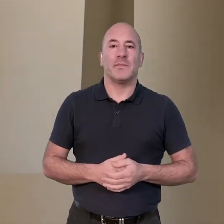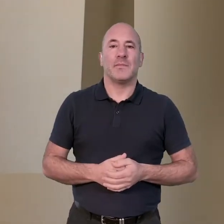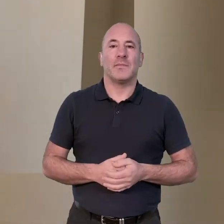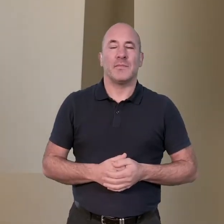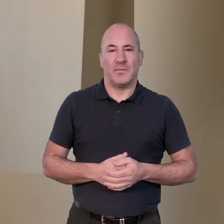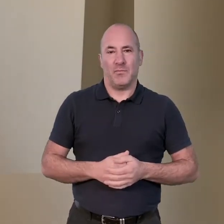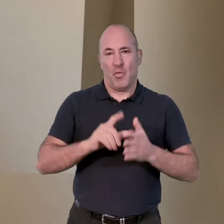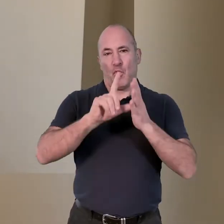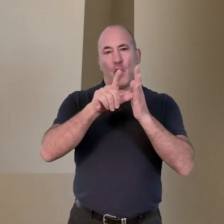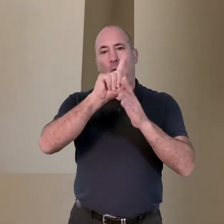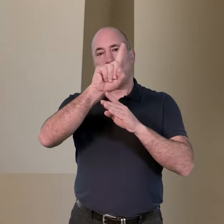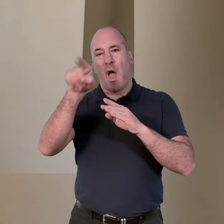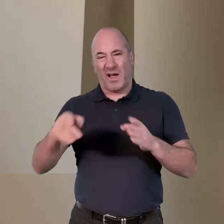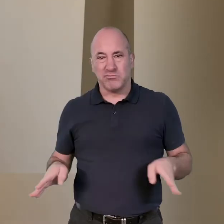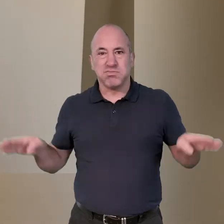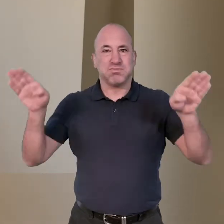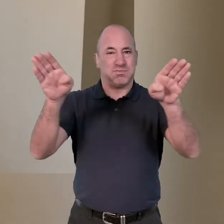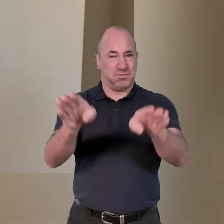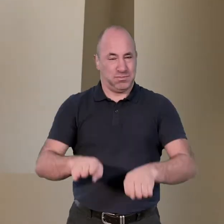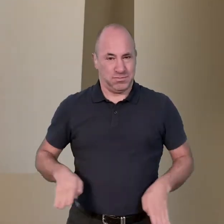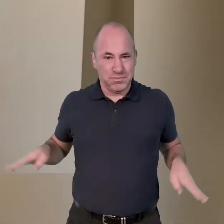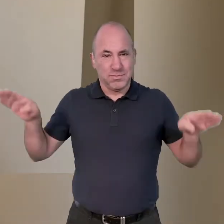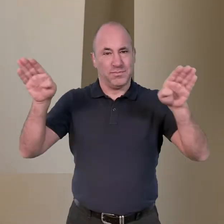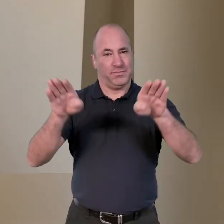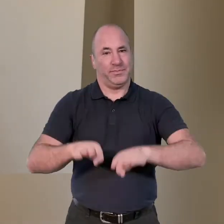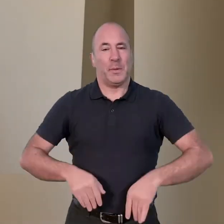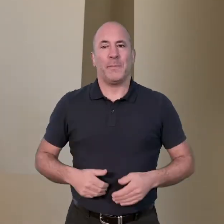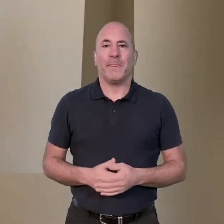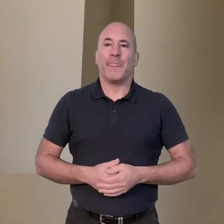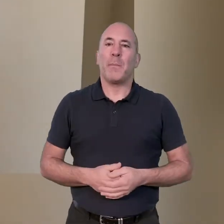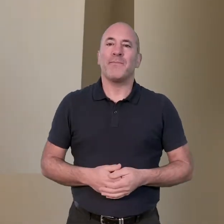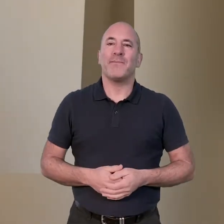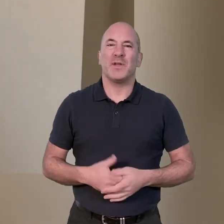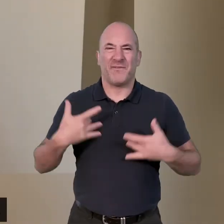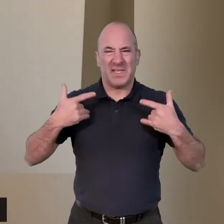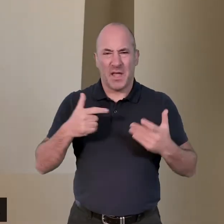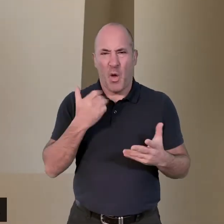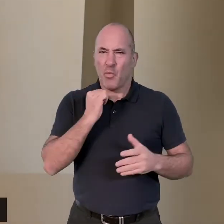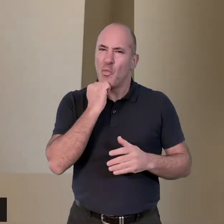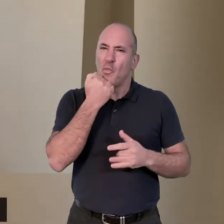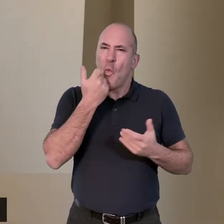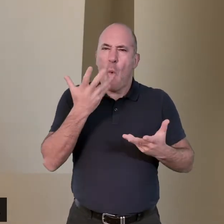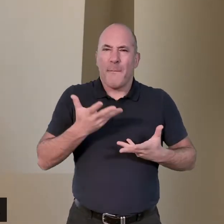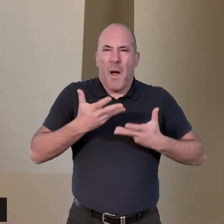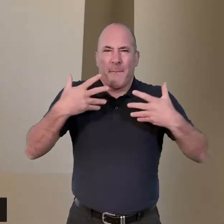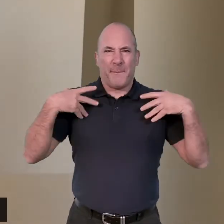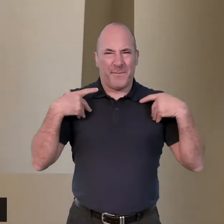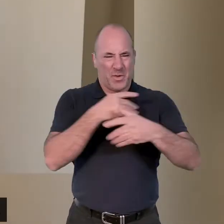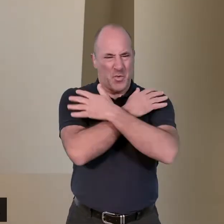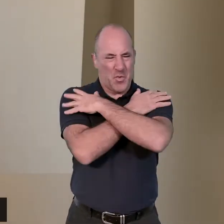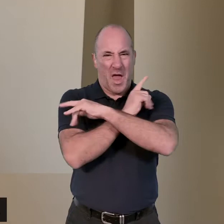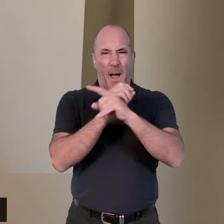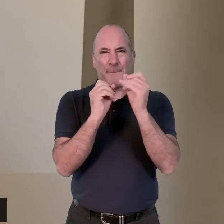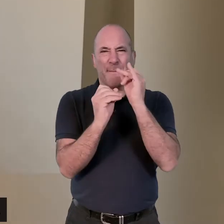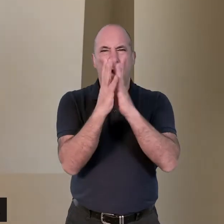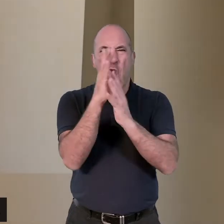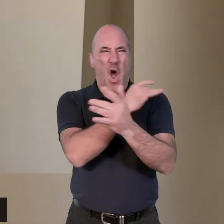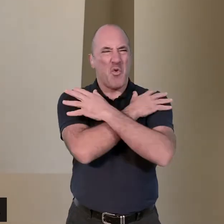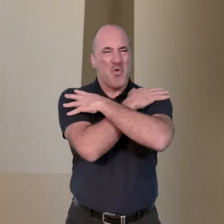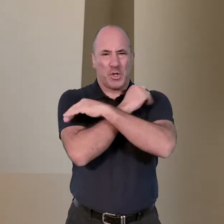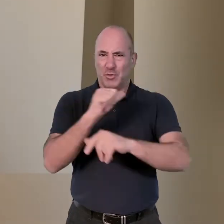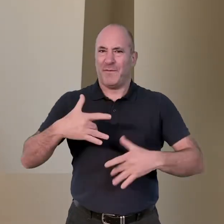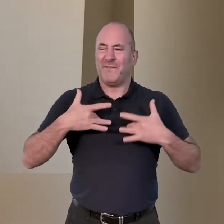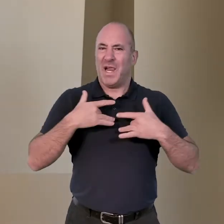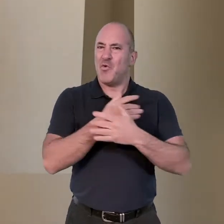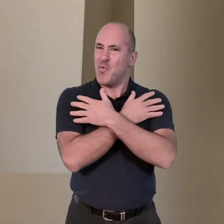big circles in a clockwise rotation. You'll feel this warming up and belly up in your